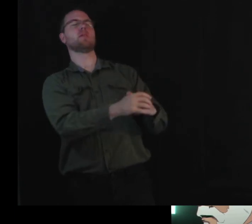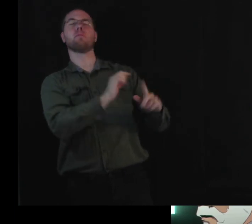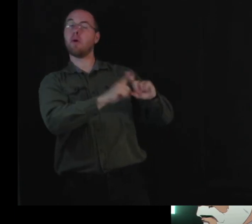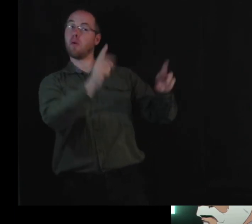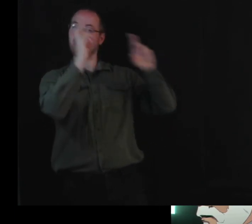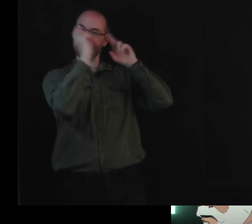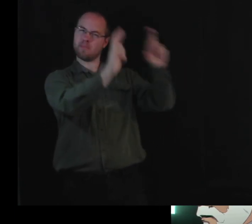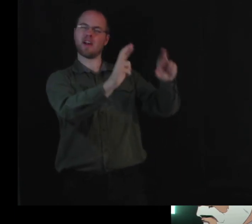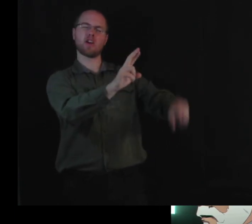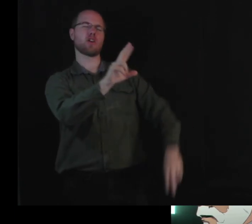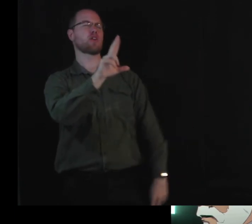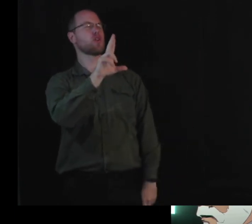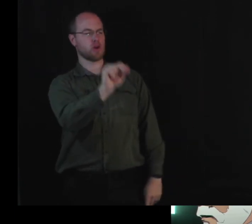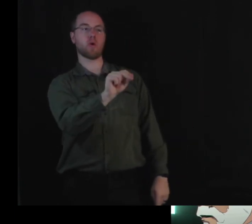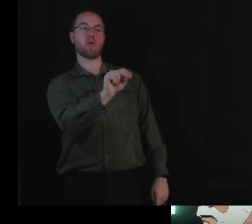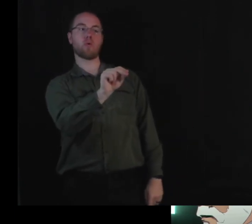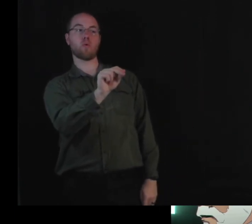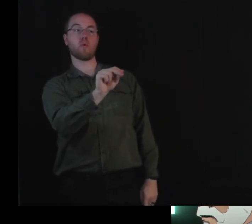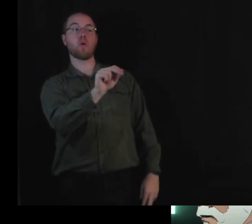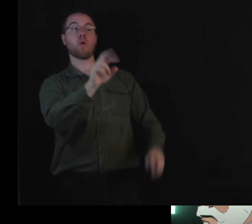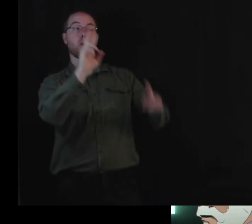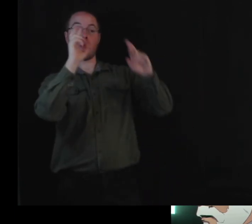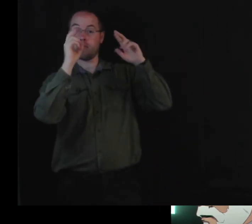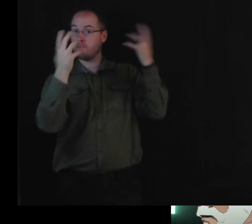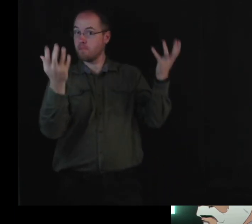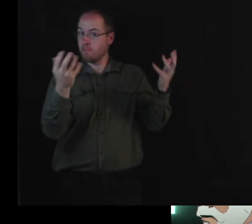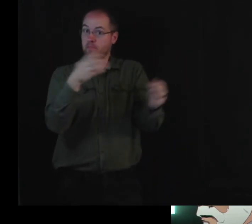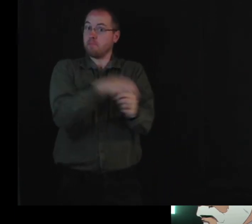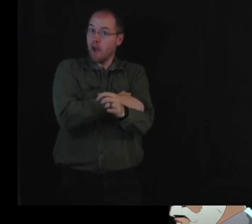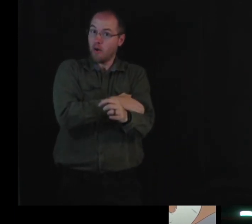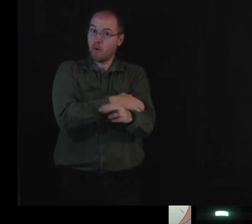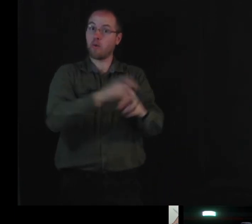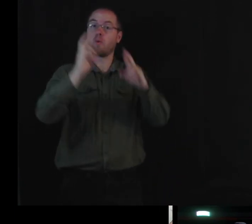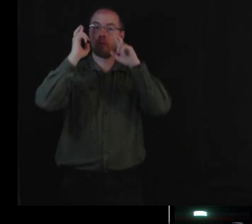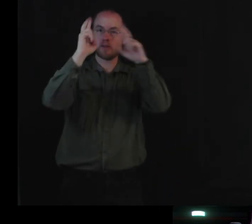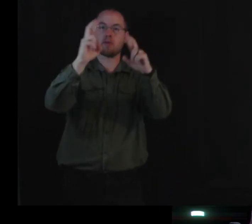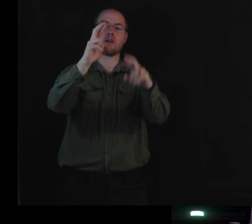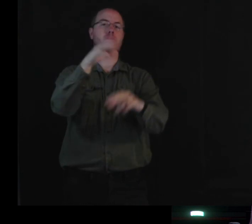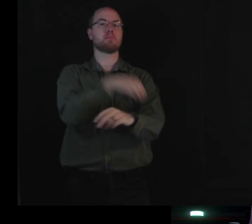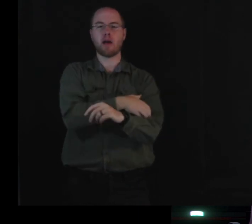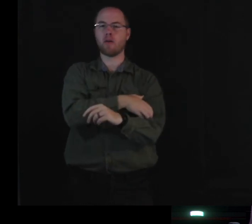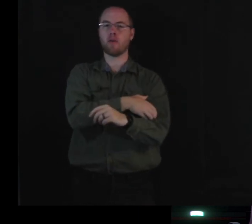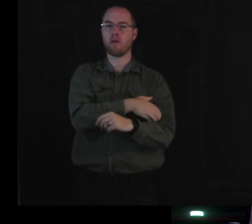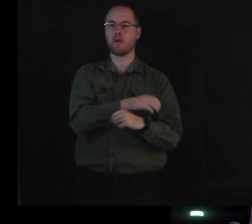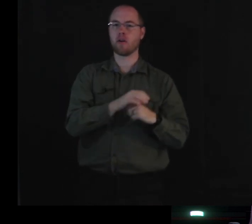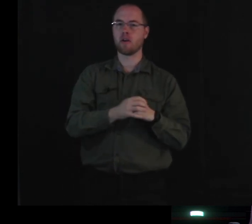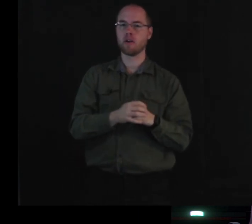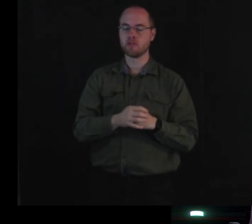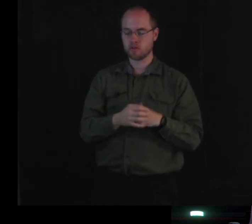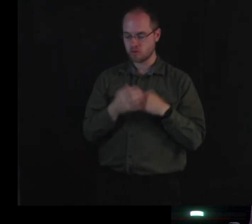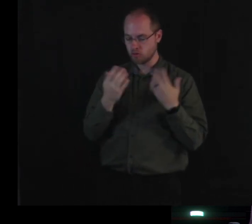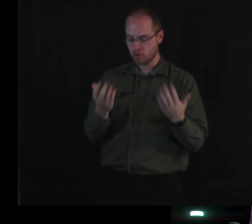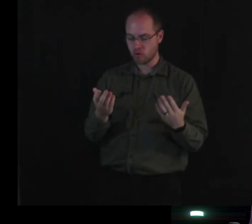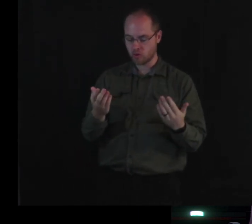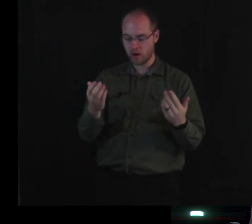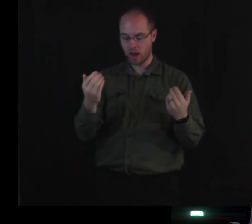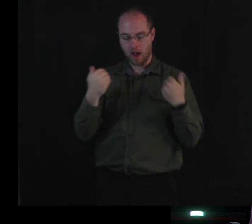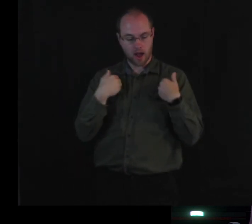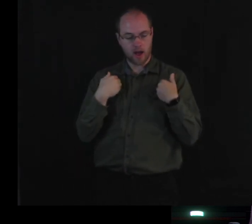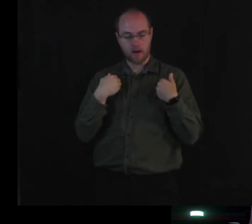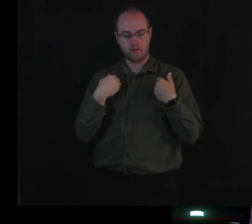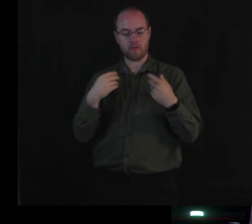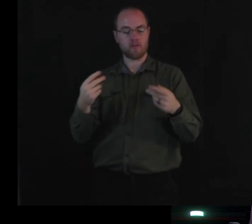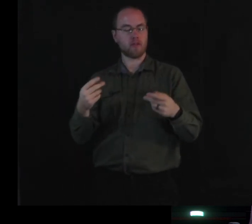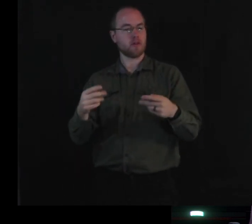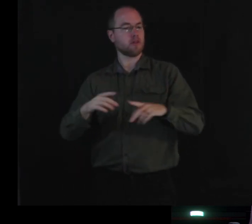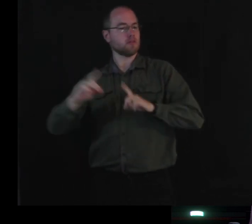Power respects power. To earn a place by their side, a man